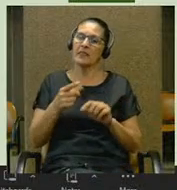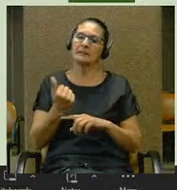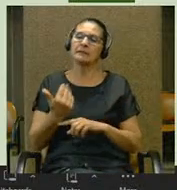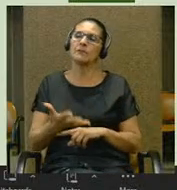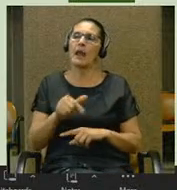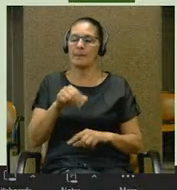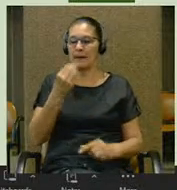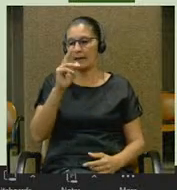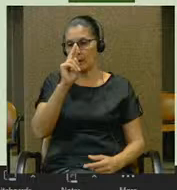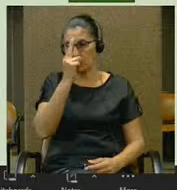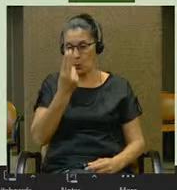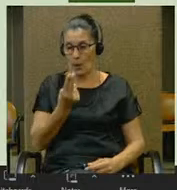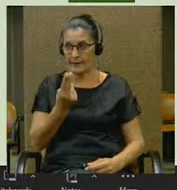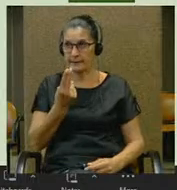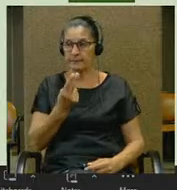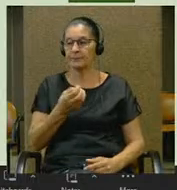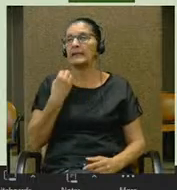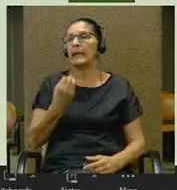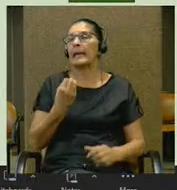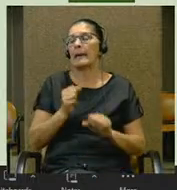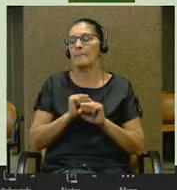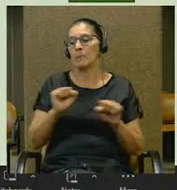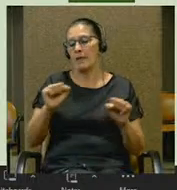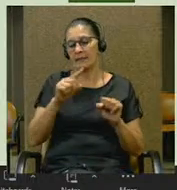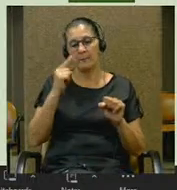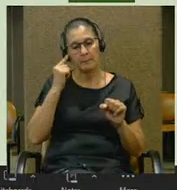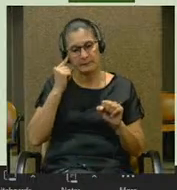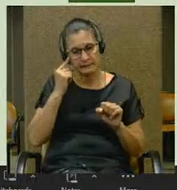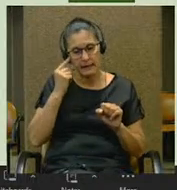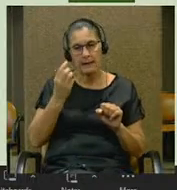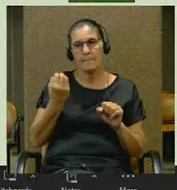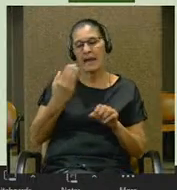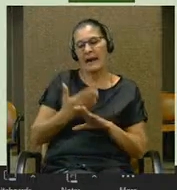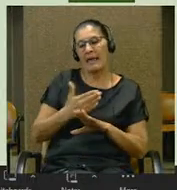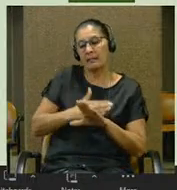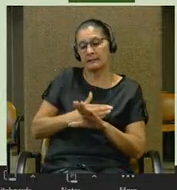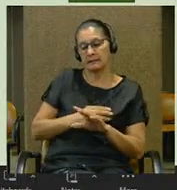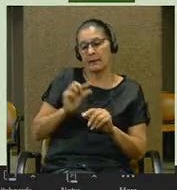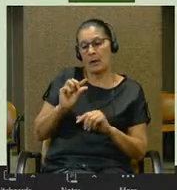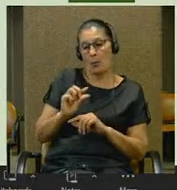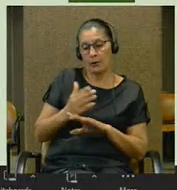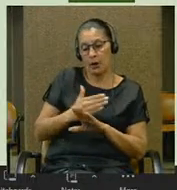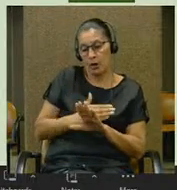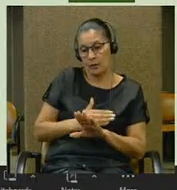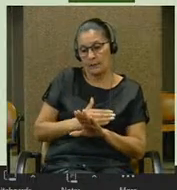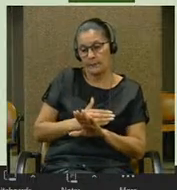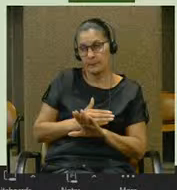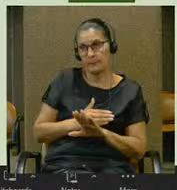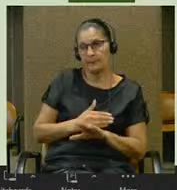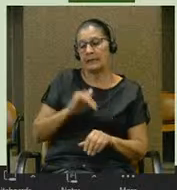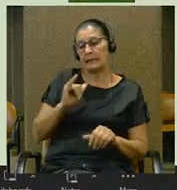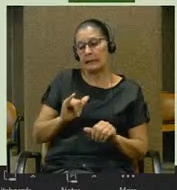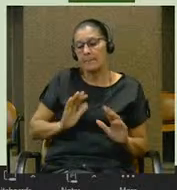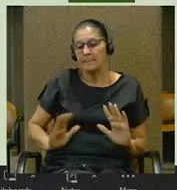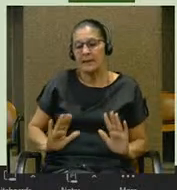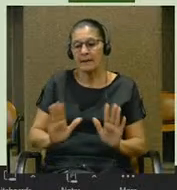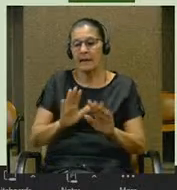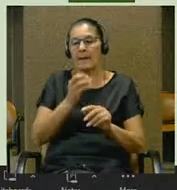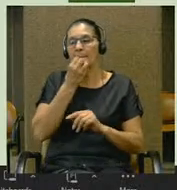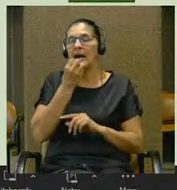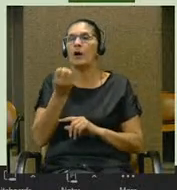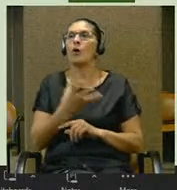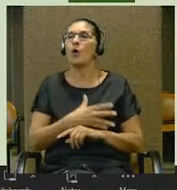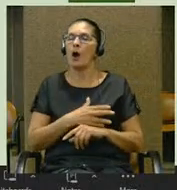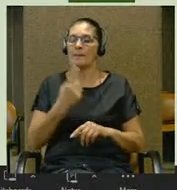to know maybe some of this could be good for Uruguay. How can we be prepared for